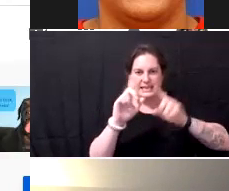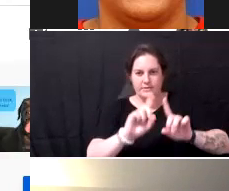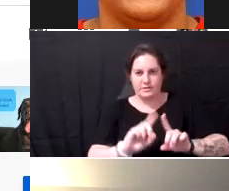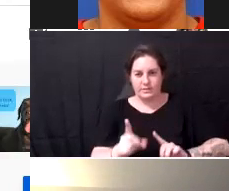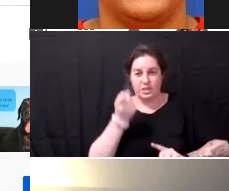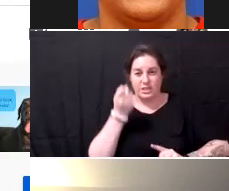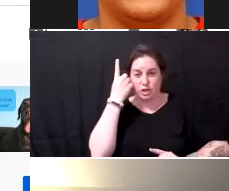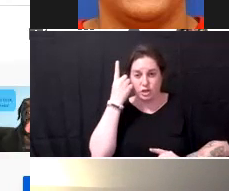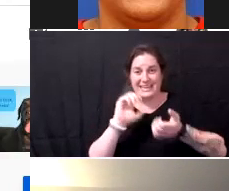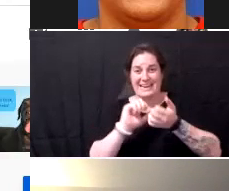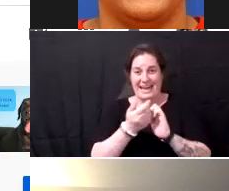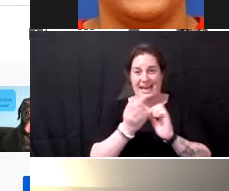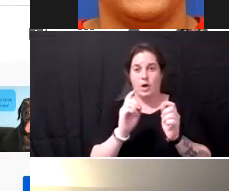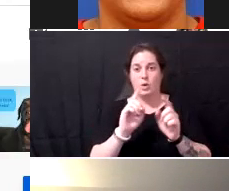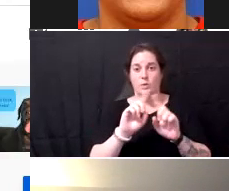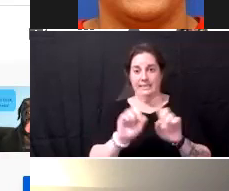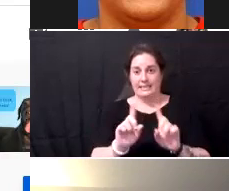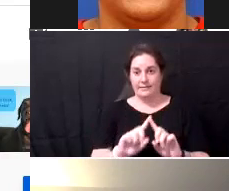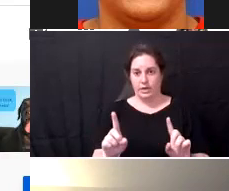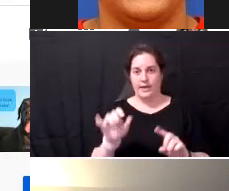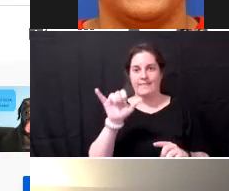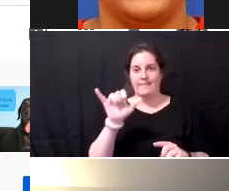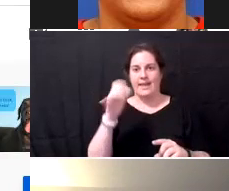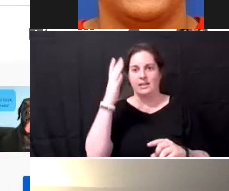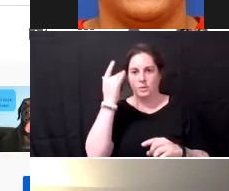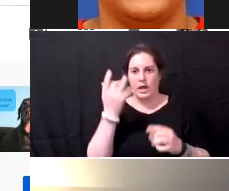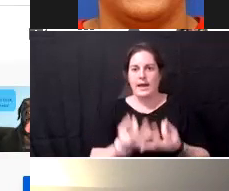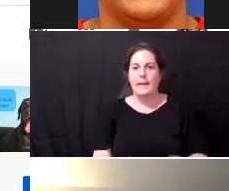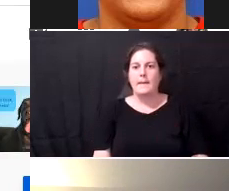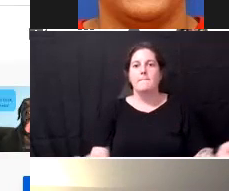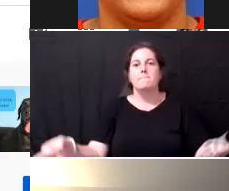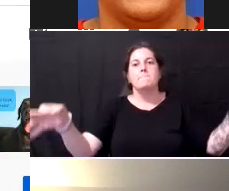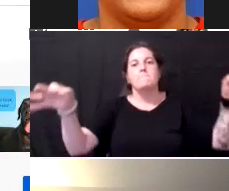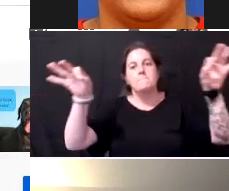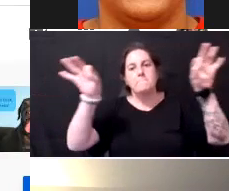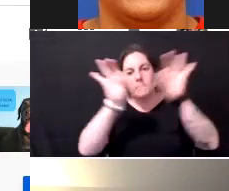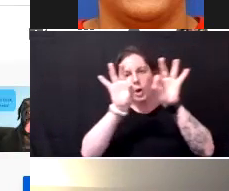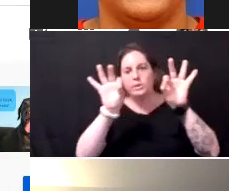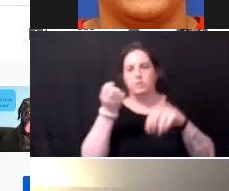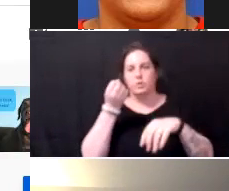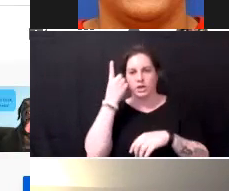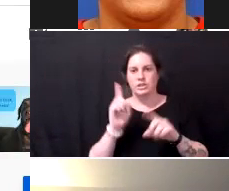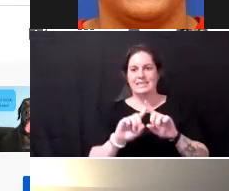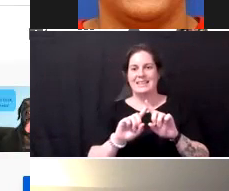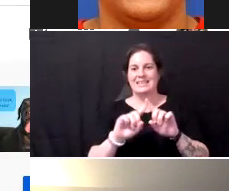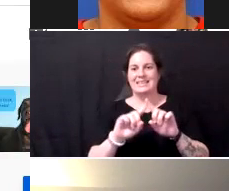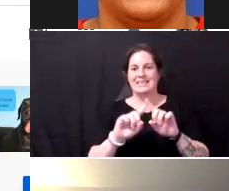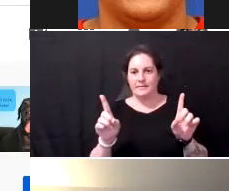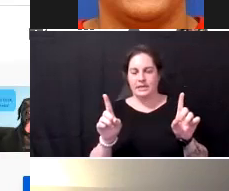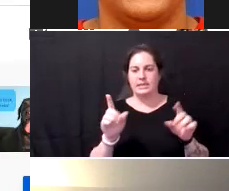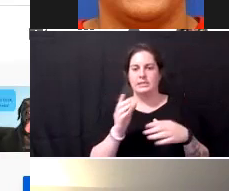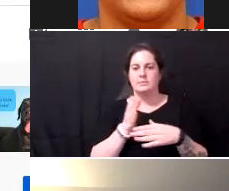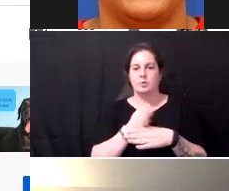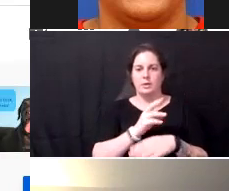Okay, this is where it becomes critical that you understand the difference between velocity and